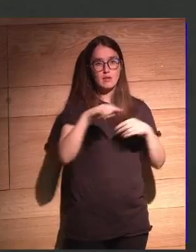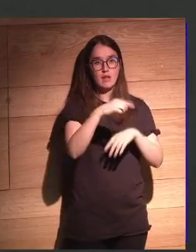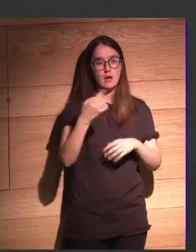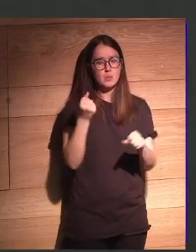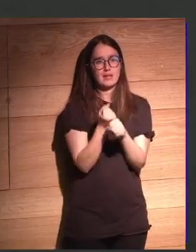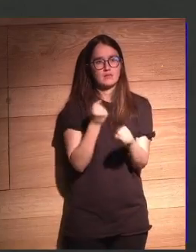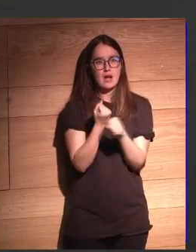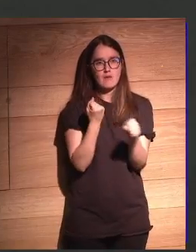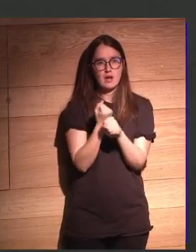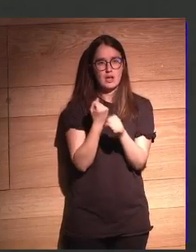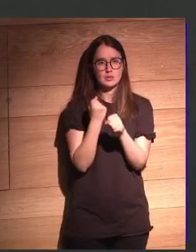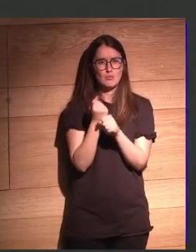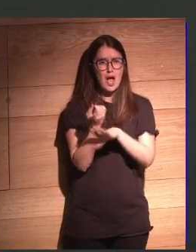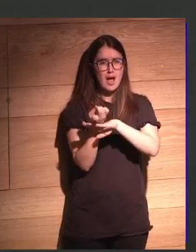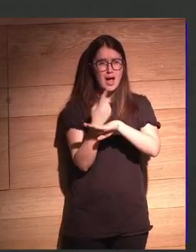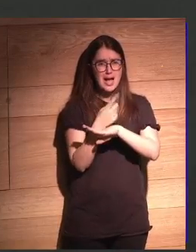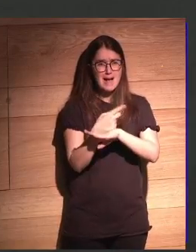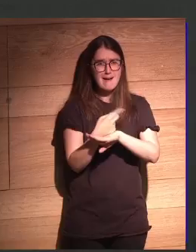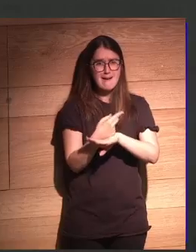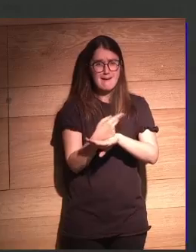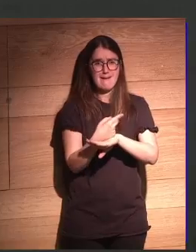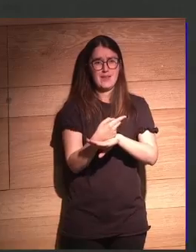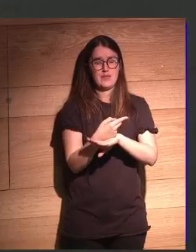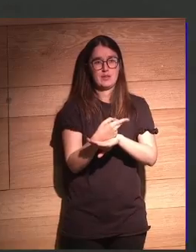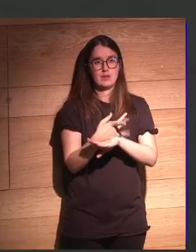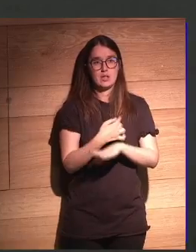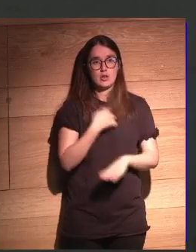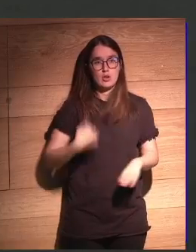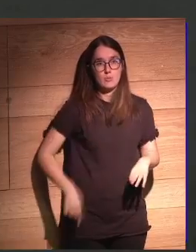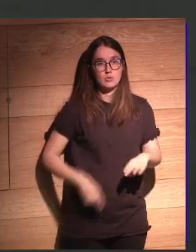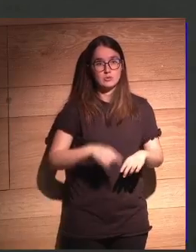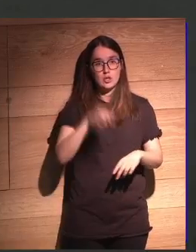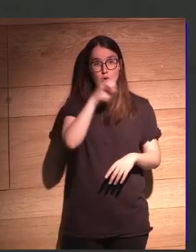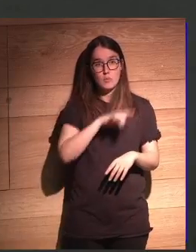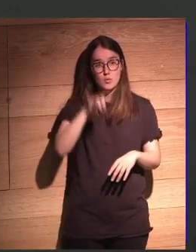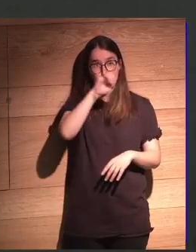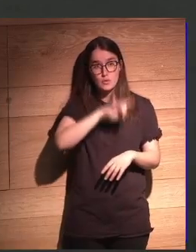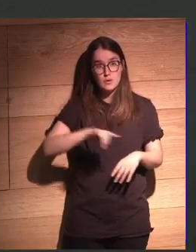is something that is happening nowadays, and the